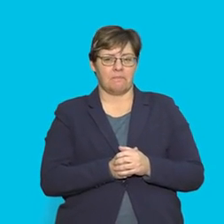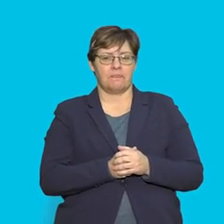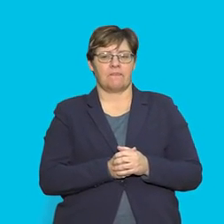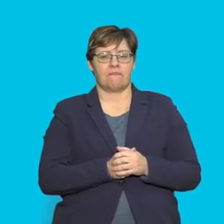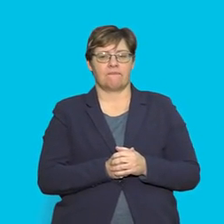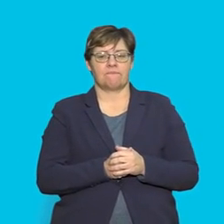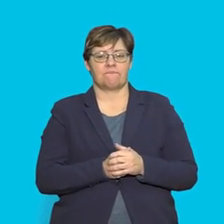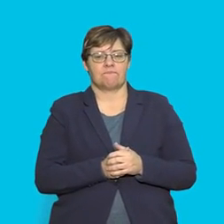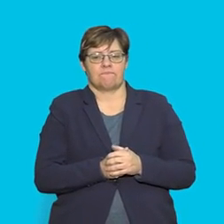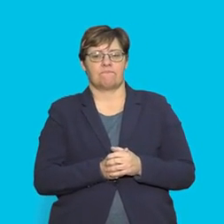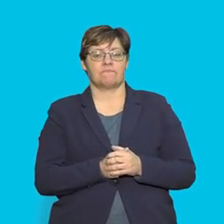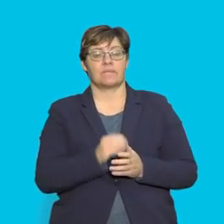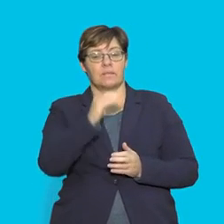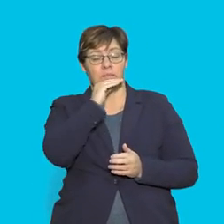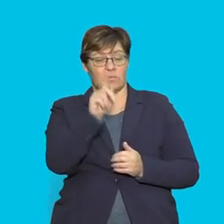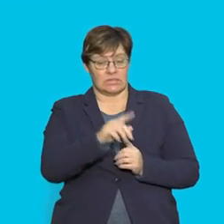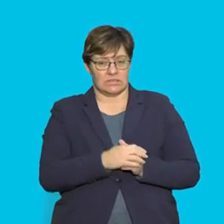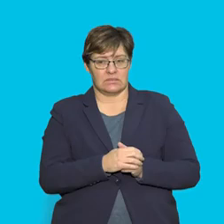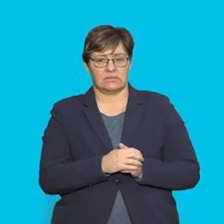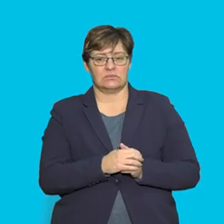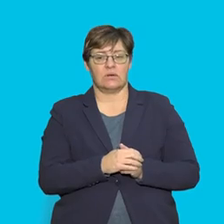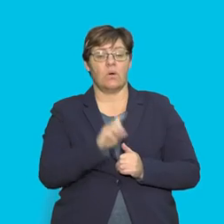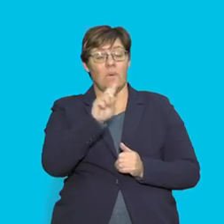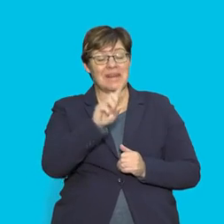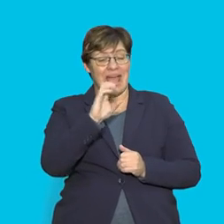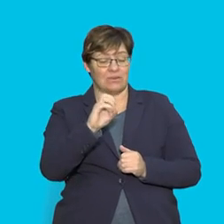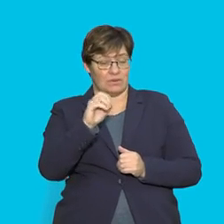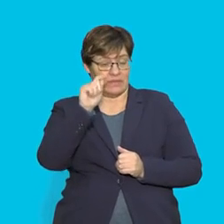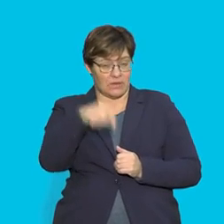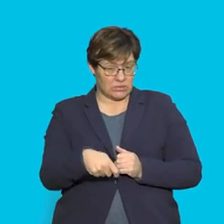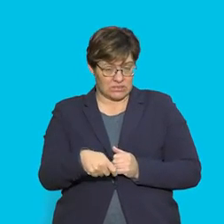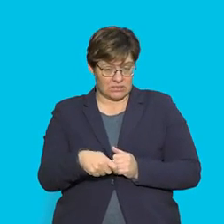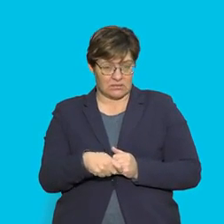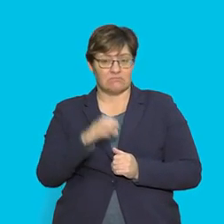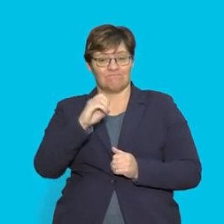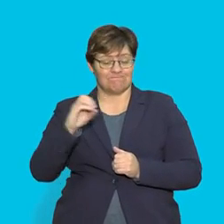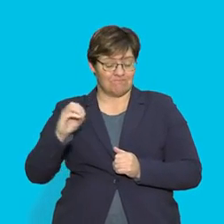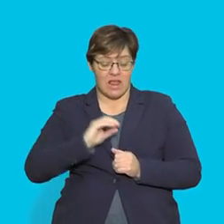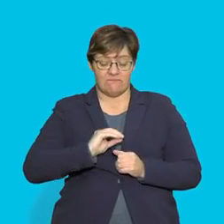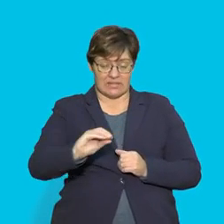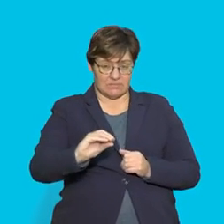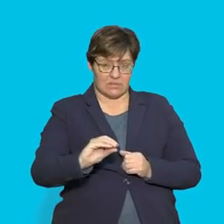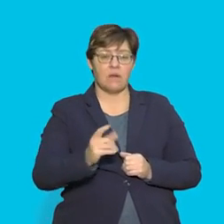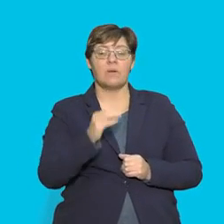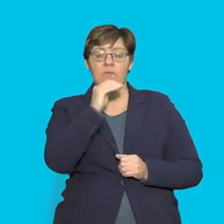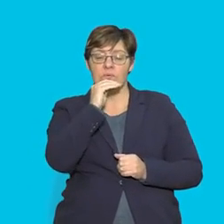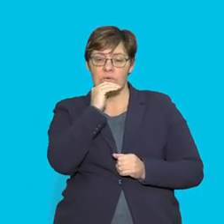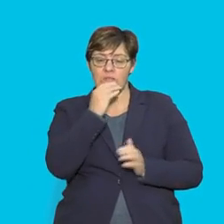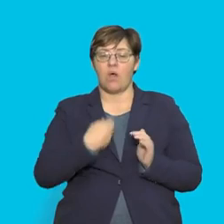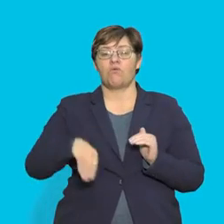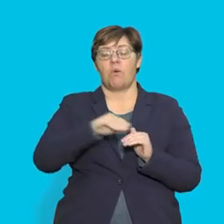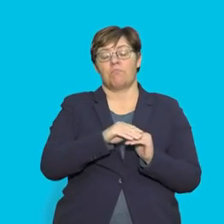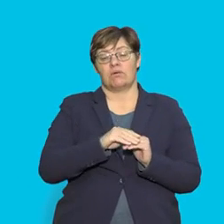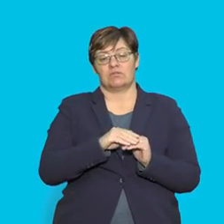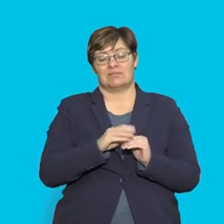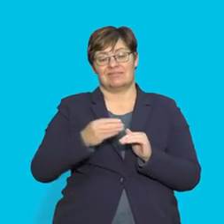calculation, right? So this means that the 100,000 is only invested